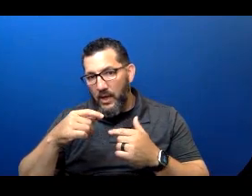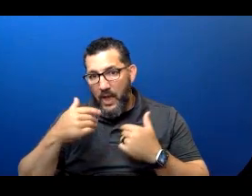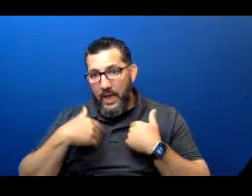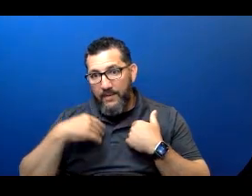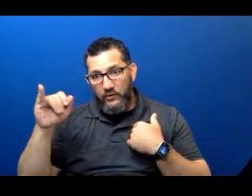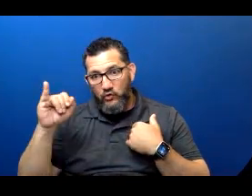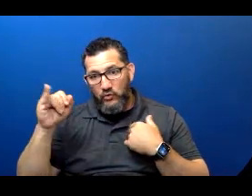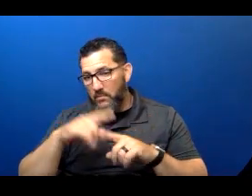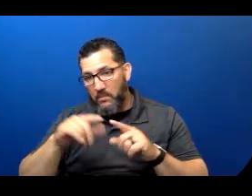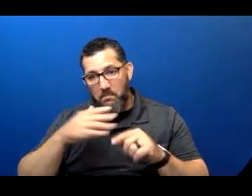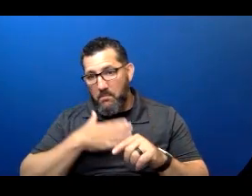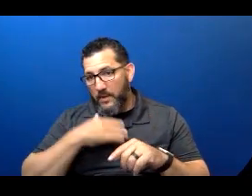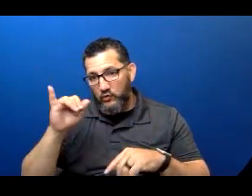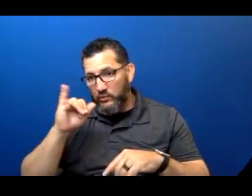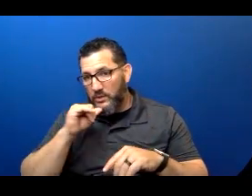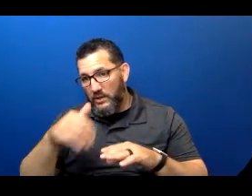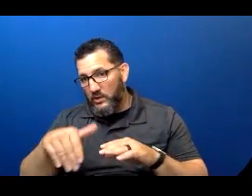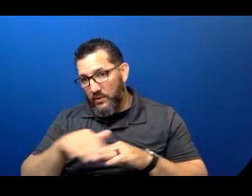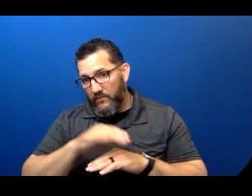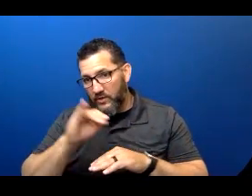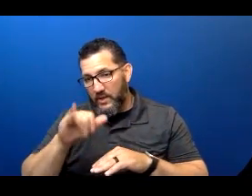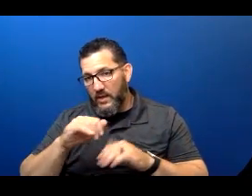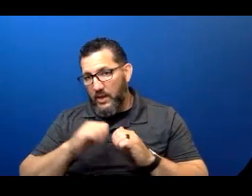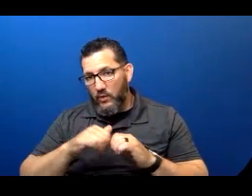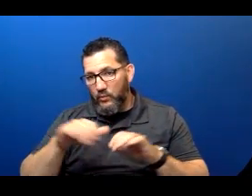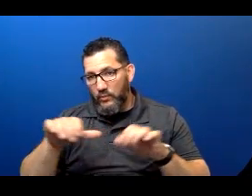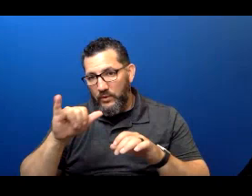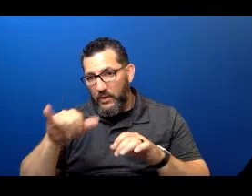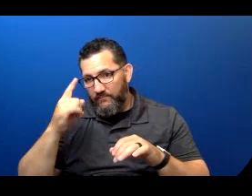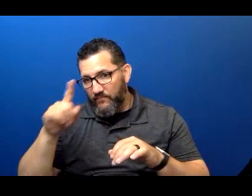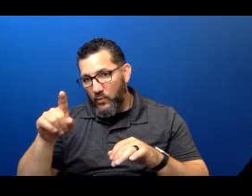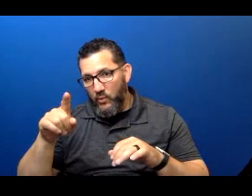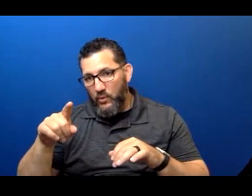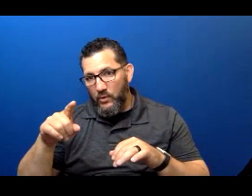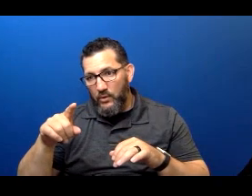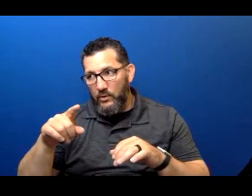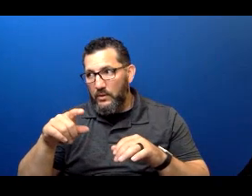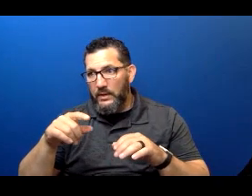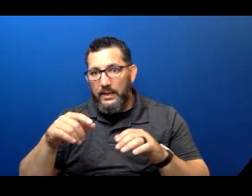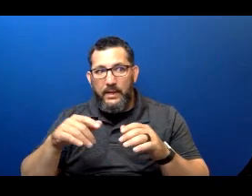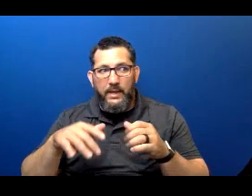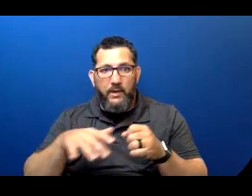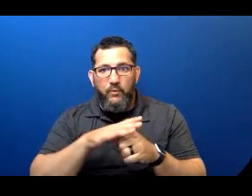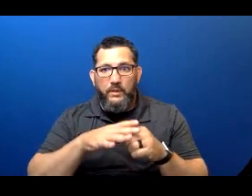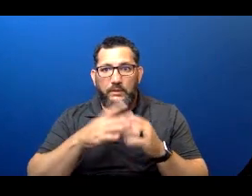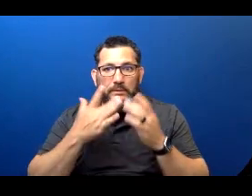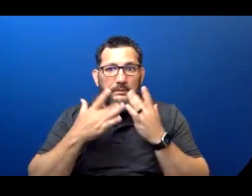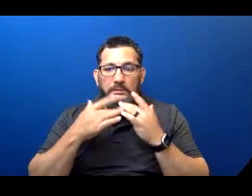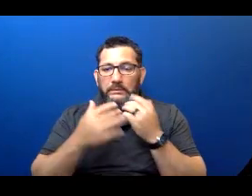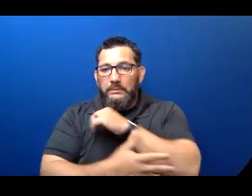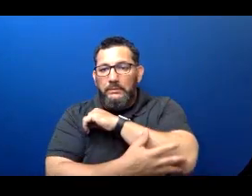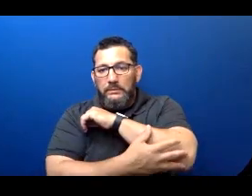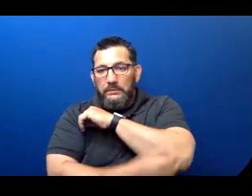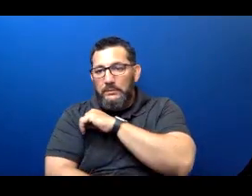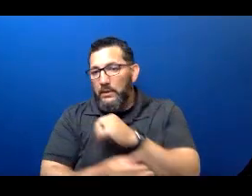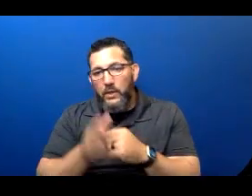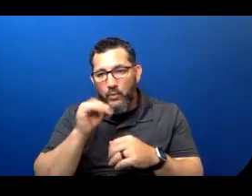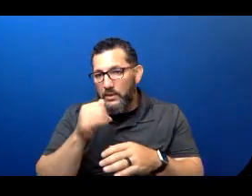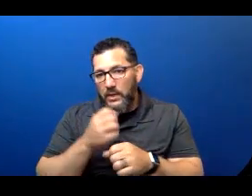doesn't cover it as well. But how do we do that for the lower income populations? They're not going to get